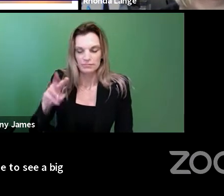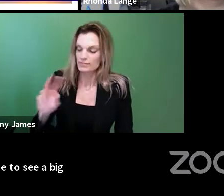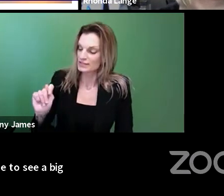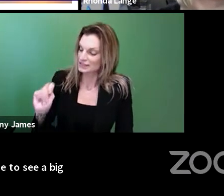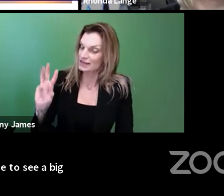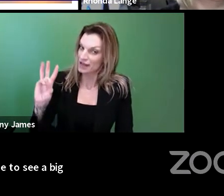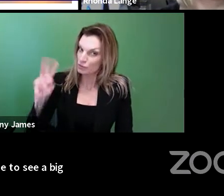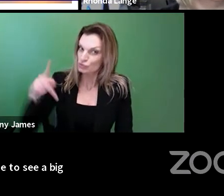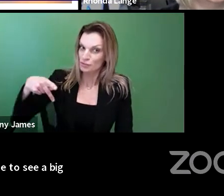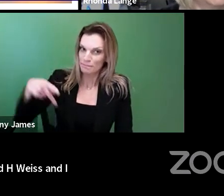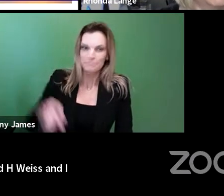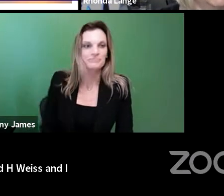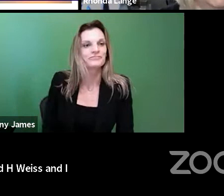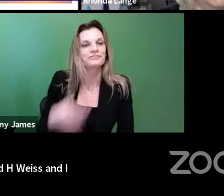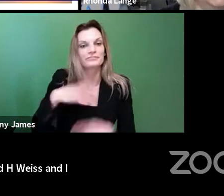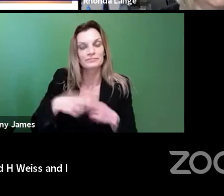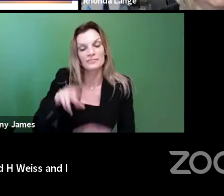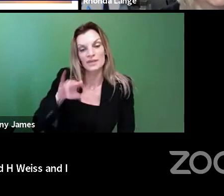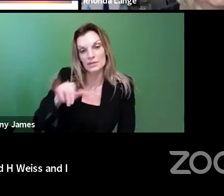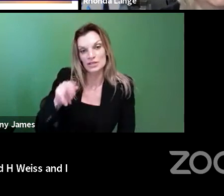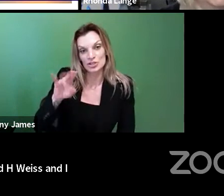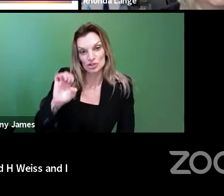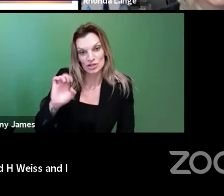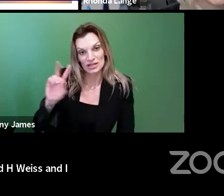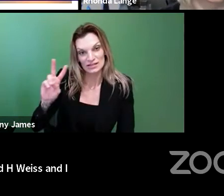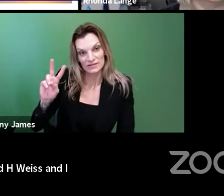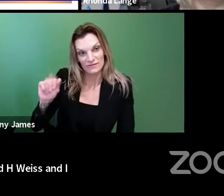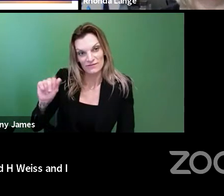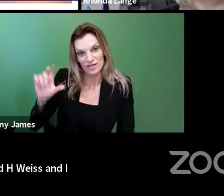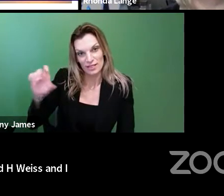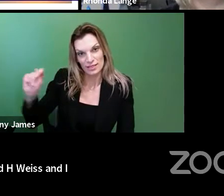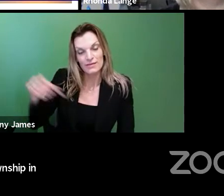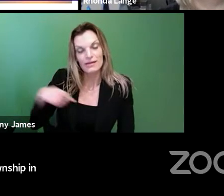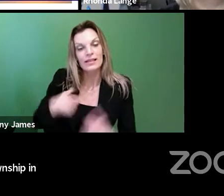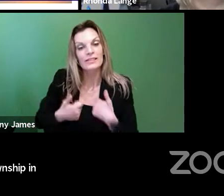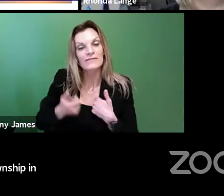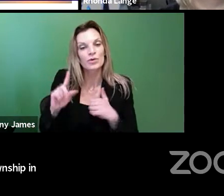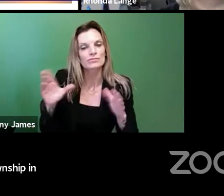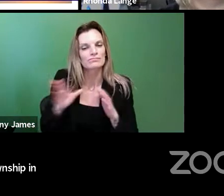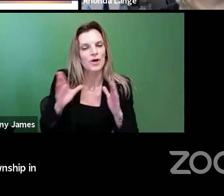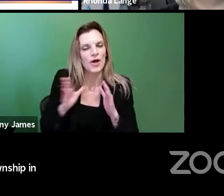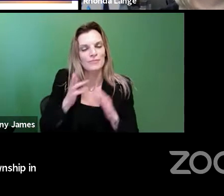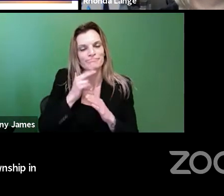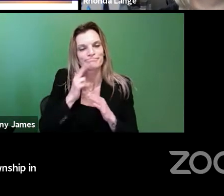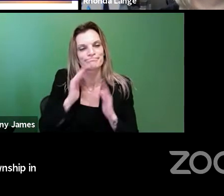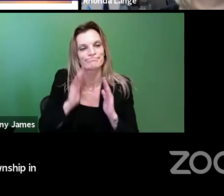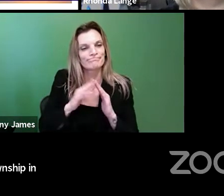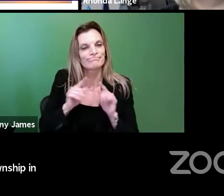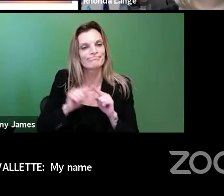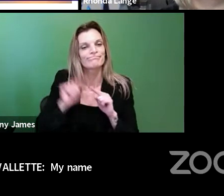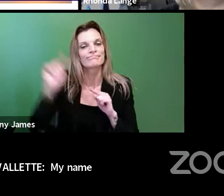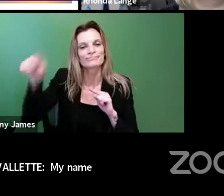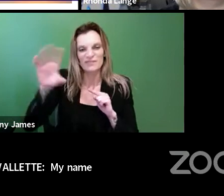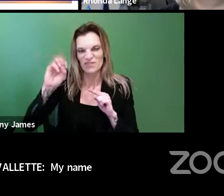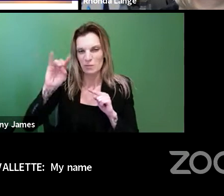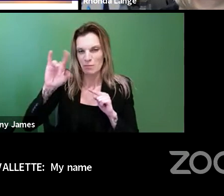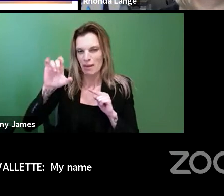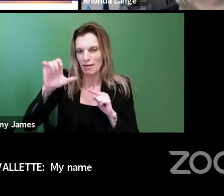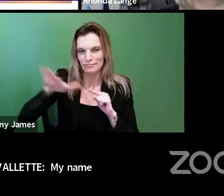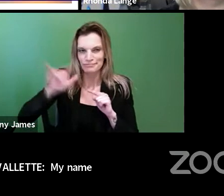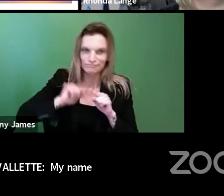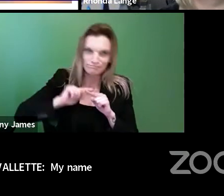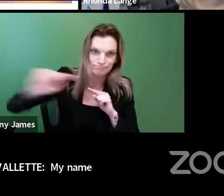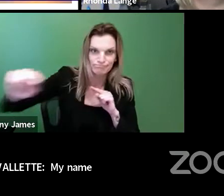Welcome, everyone. My name is Janice Follett. I live in a small town outside, about 50 miles outside of Detroit.